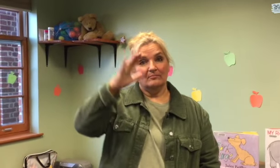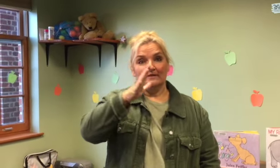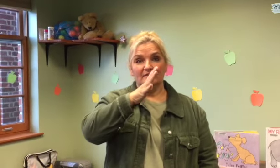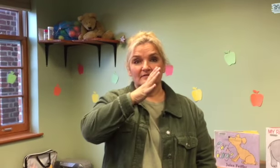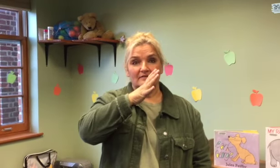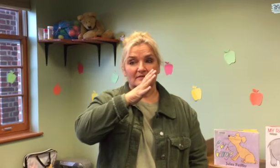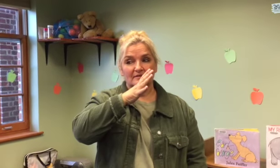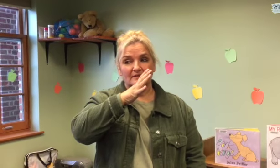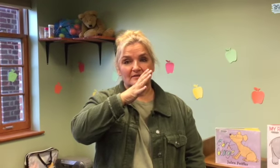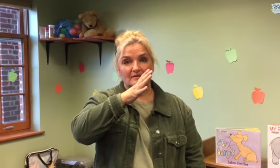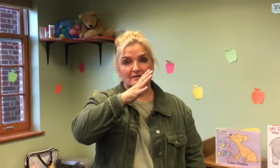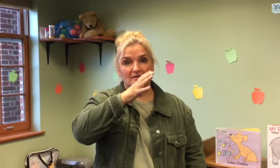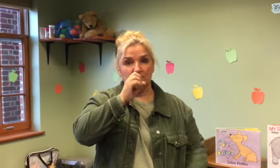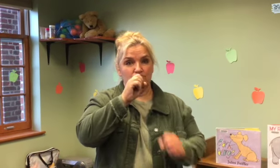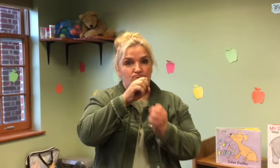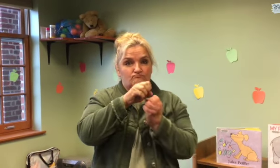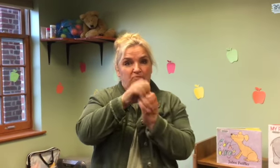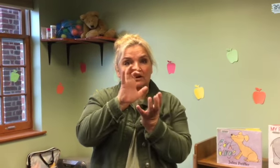Cow. mother,